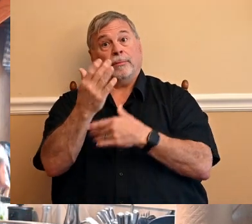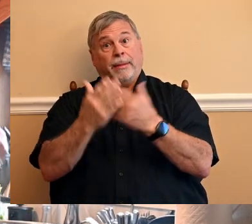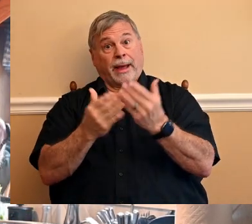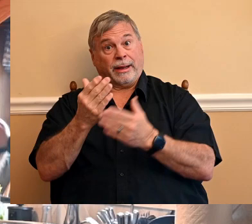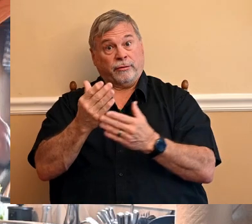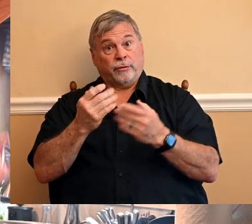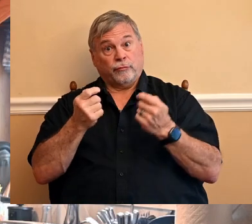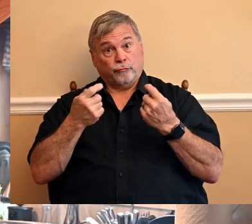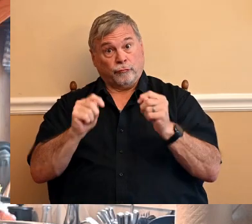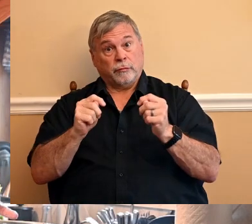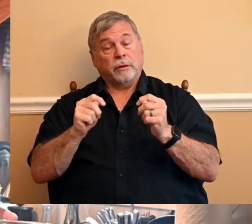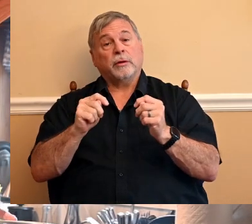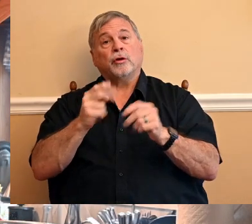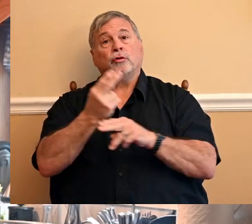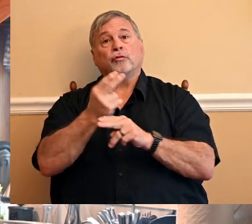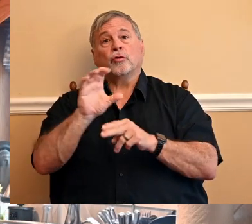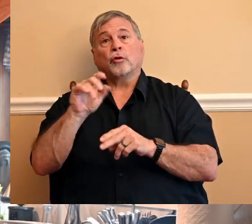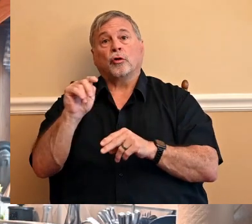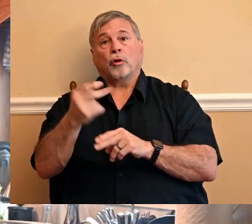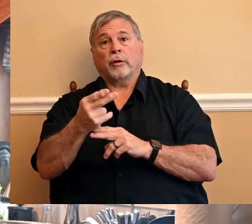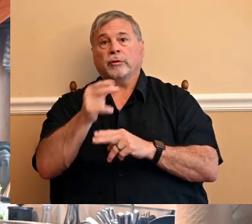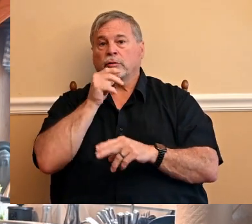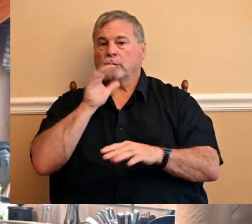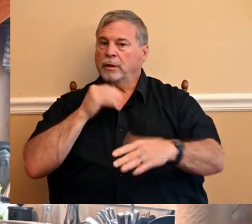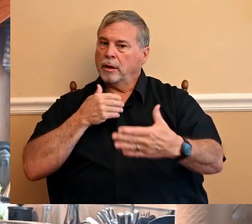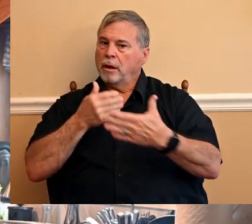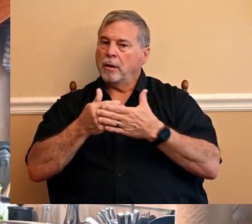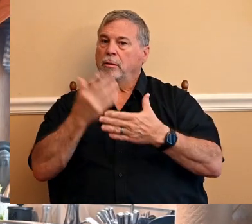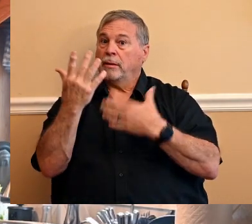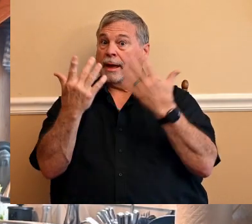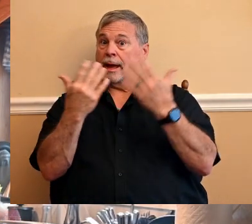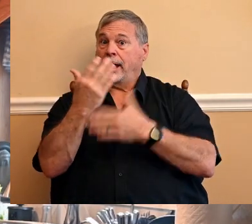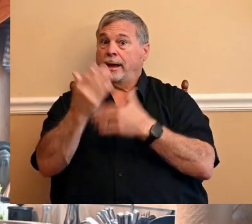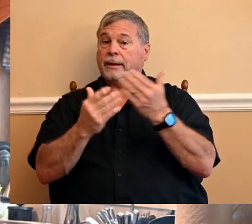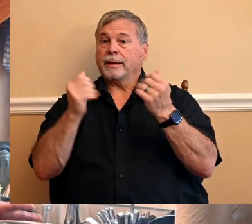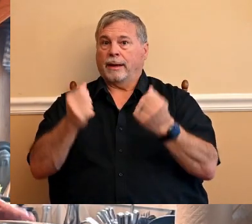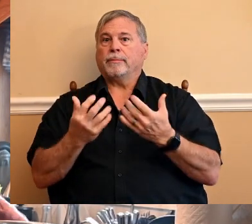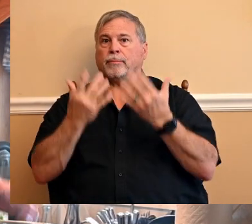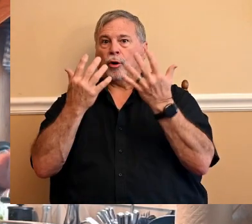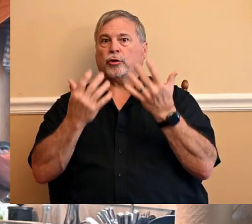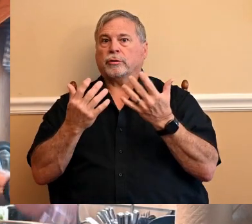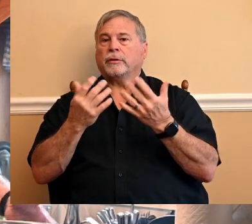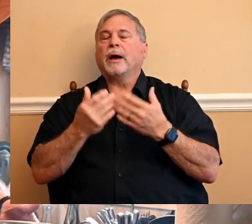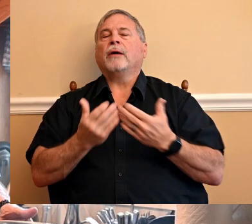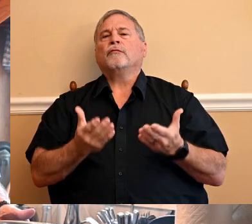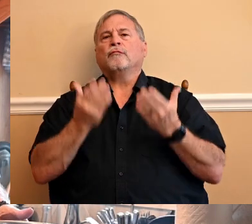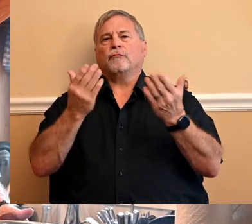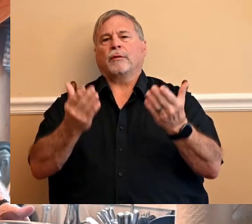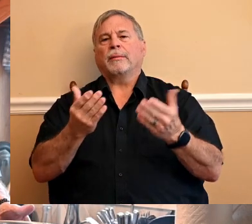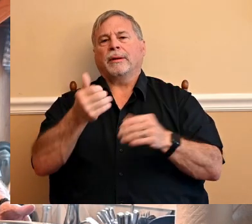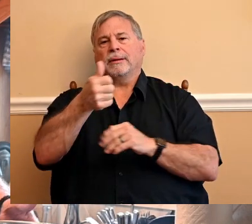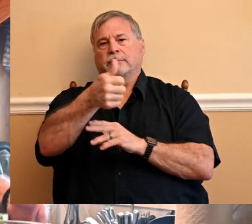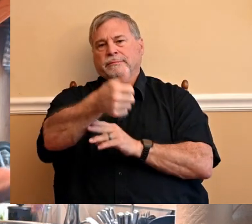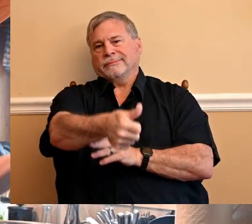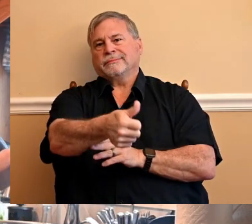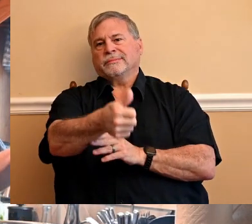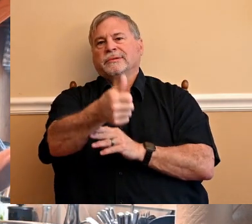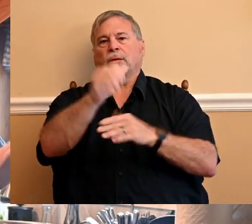cloth and you don't get your hands too close to it because you can get burned. I would recommend just letting it come naturally down to